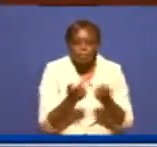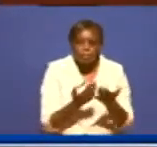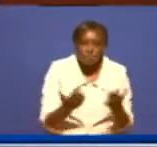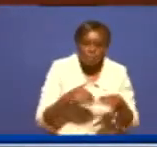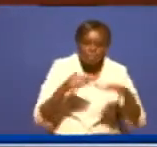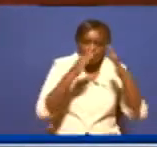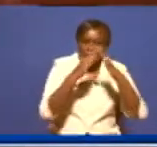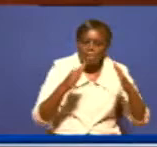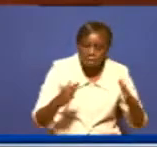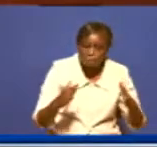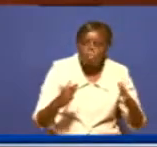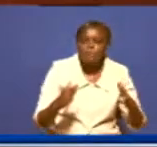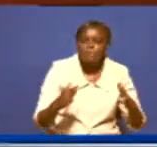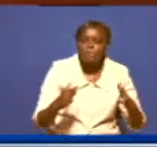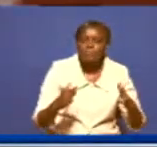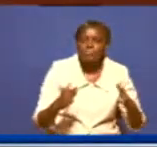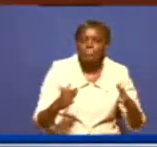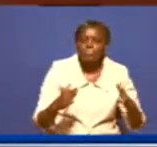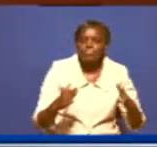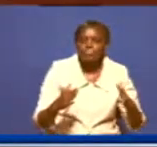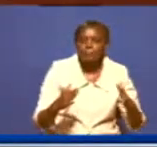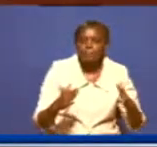a few fixtures